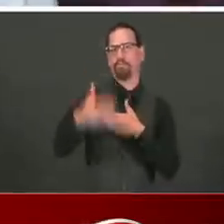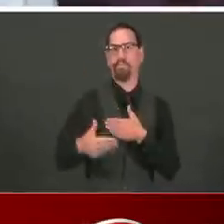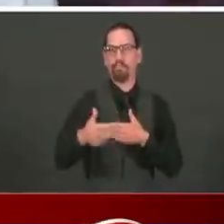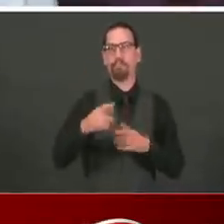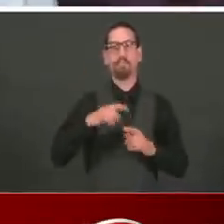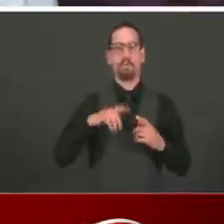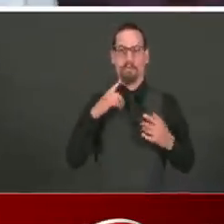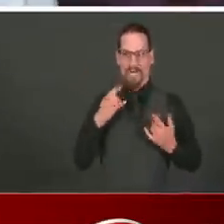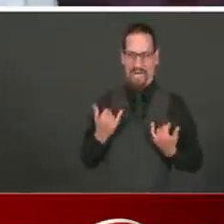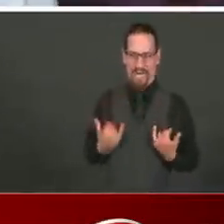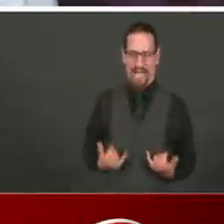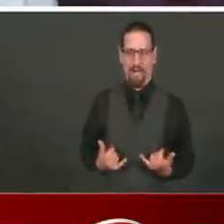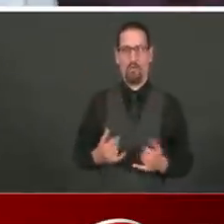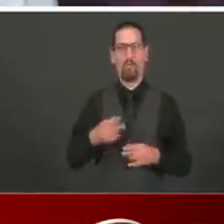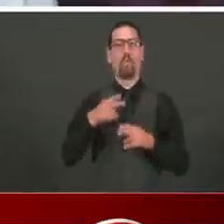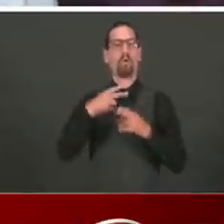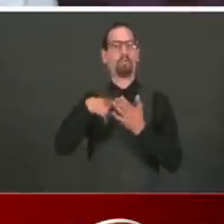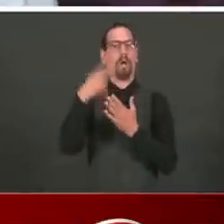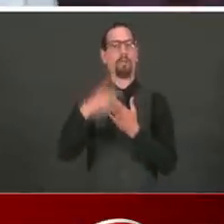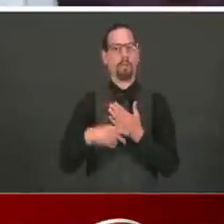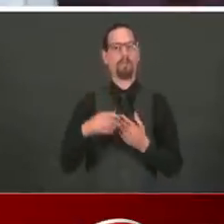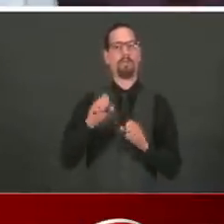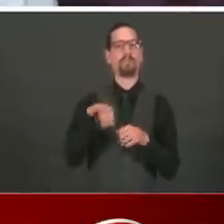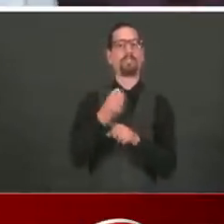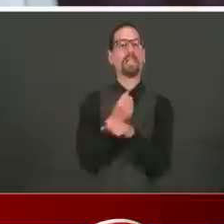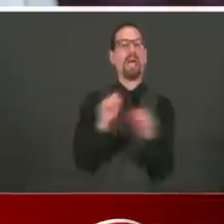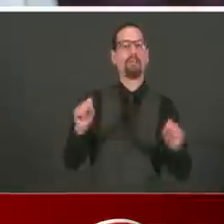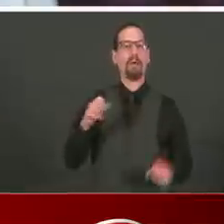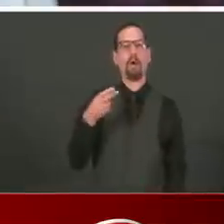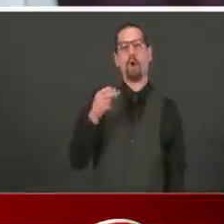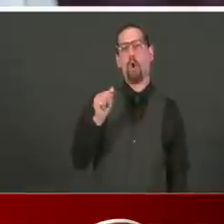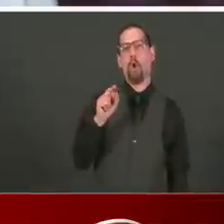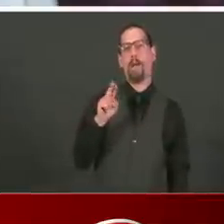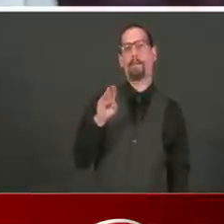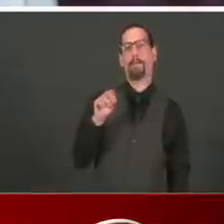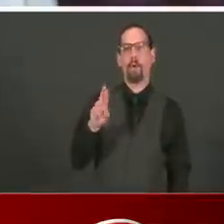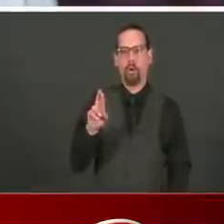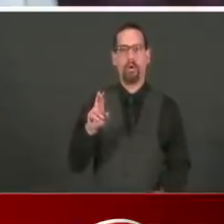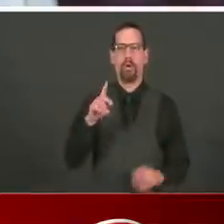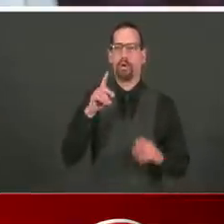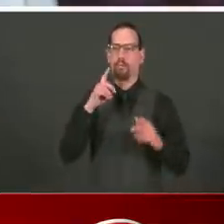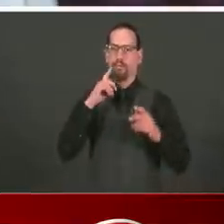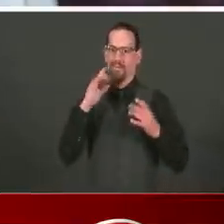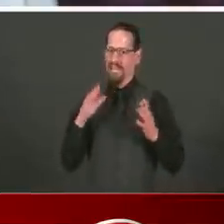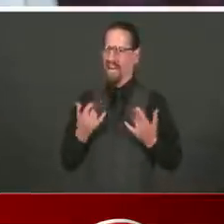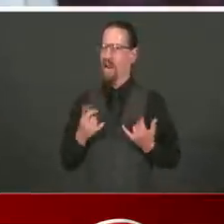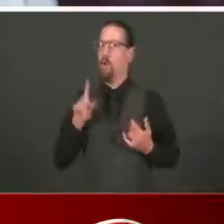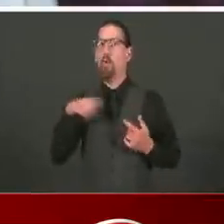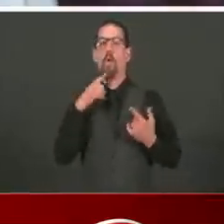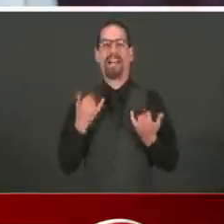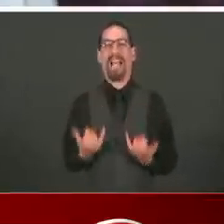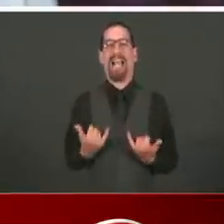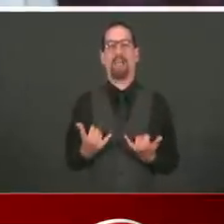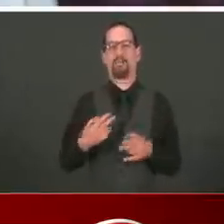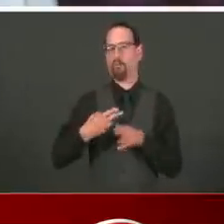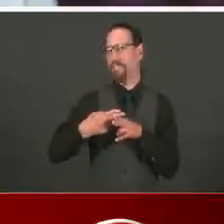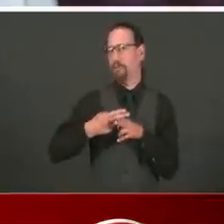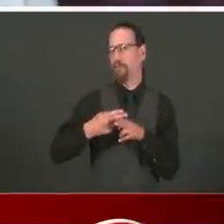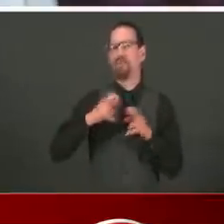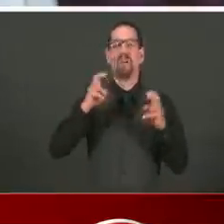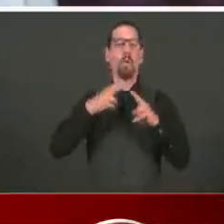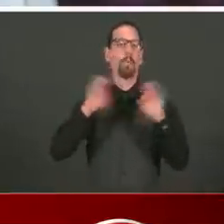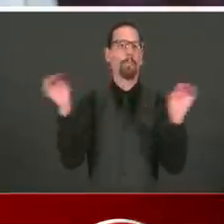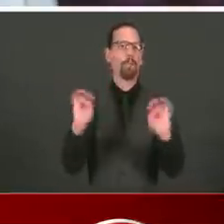relief to our most vulnerable families and be there for them so they don't wind up homeless. I will also say a